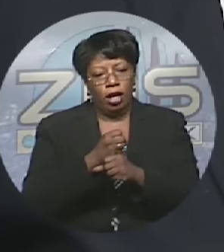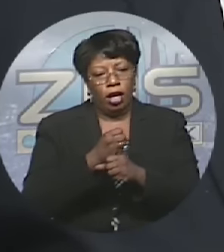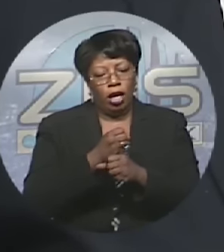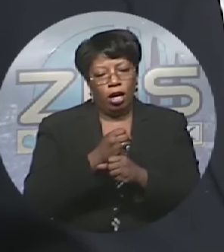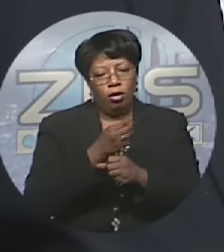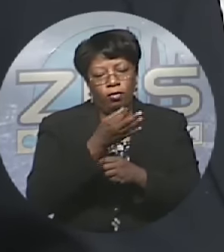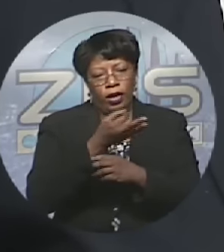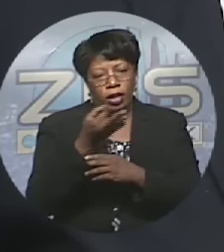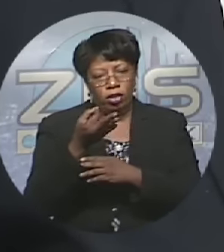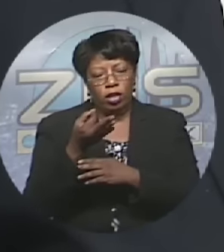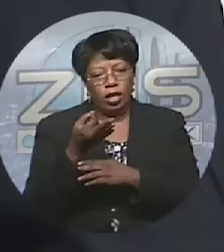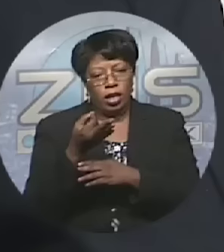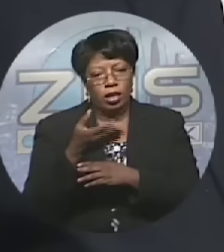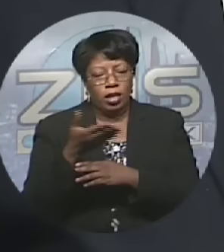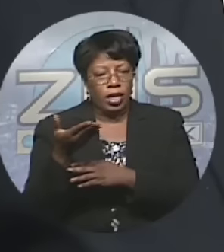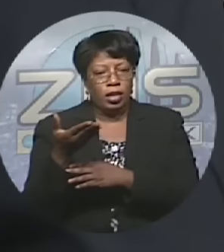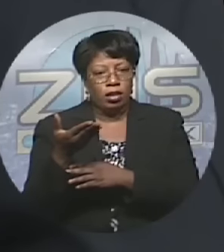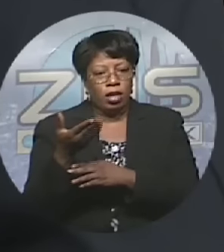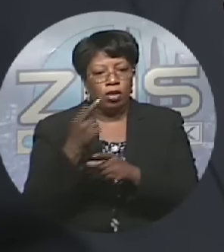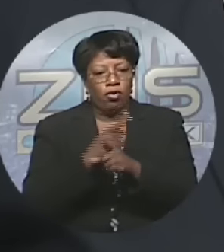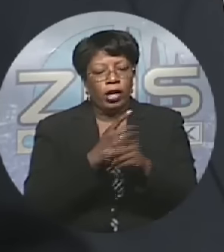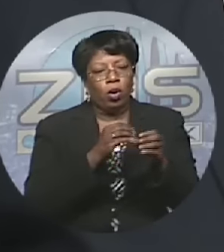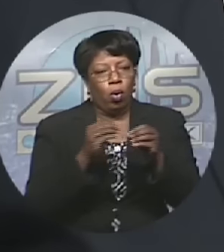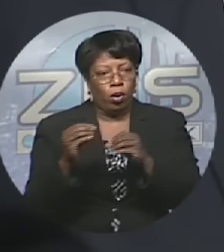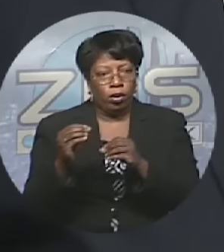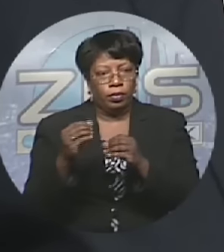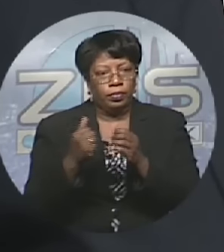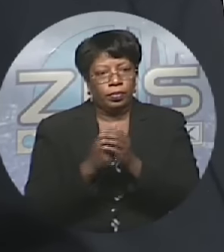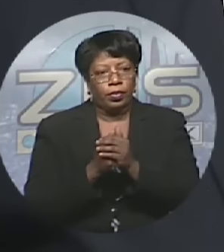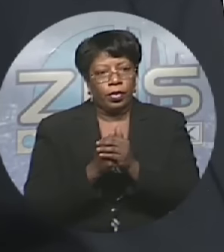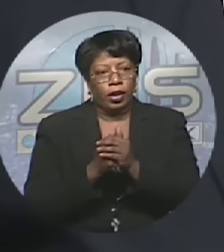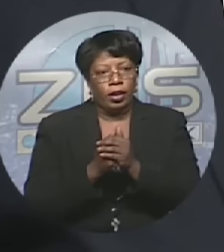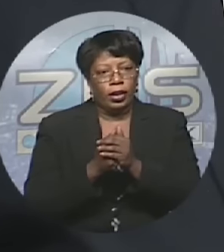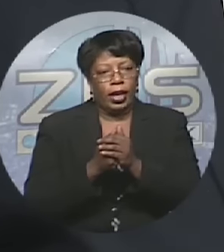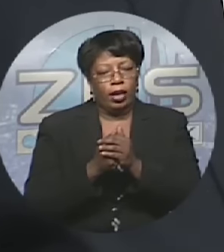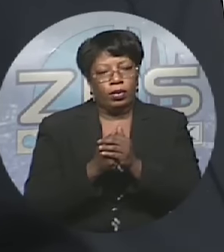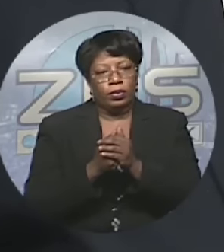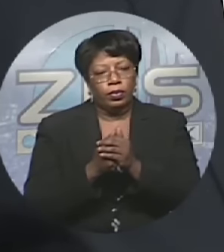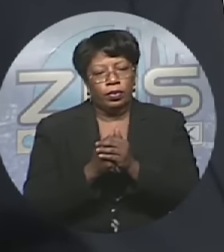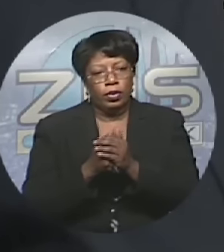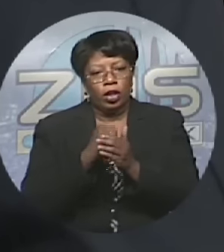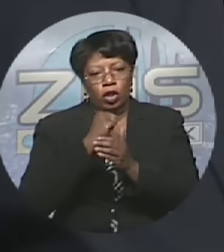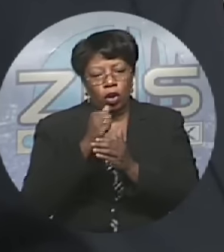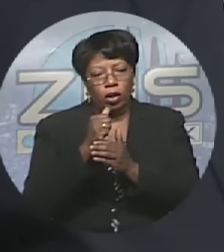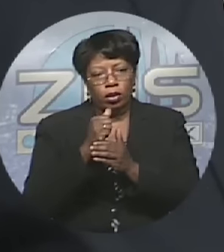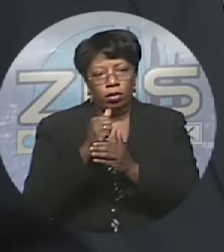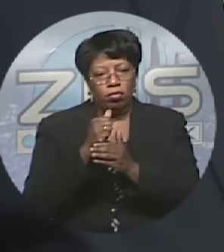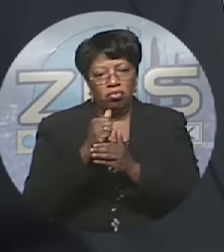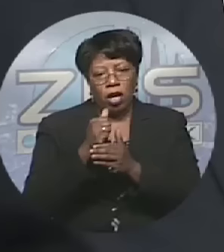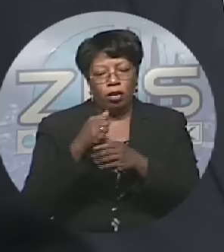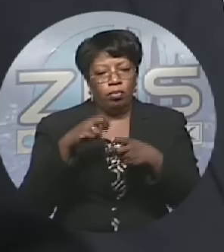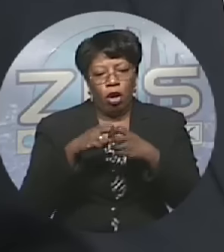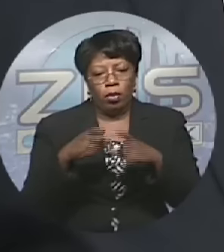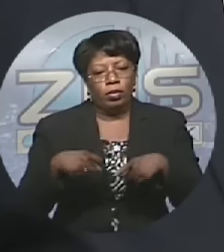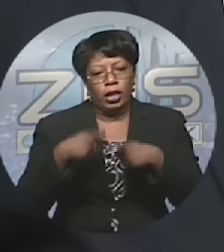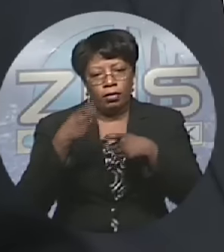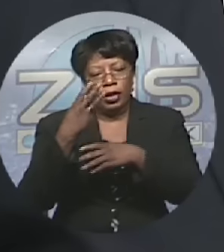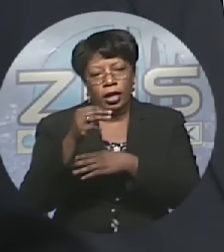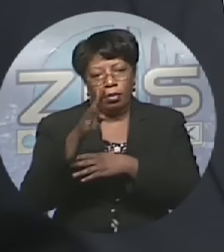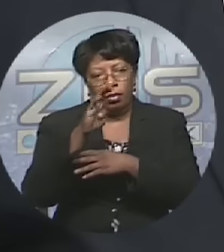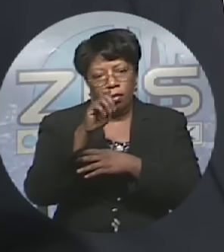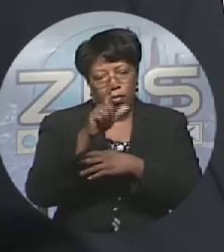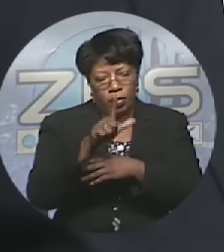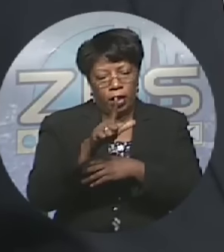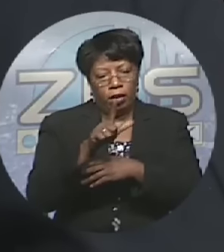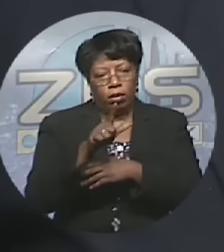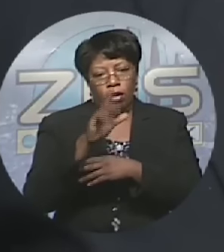phone call, and to also seek legal counsel. Prosecutor Clifford Daxon had no objection to bail. The police sergeant was granted $5,000 bail with